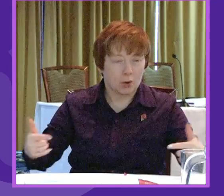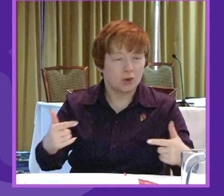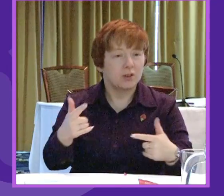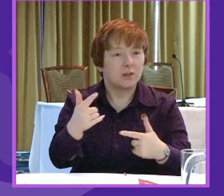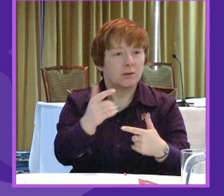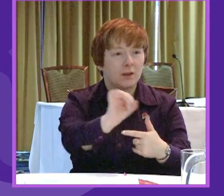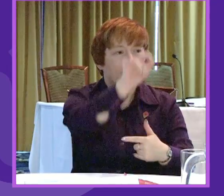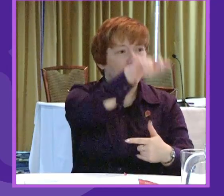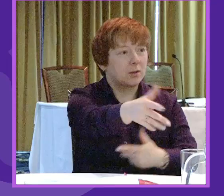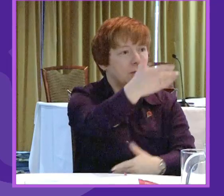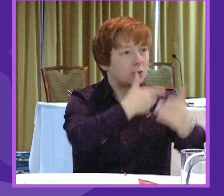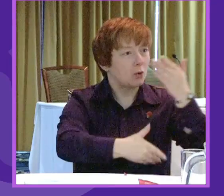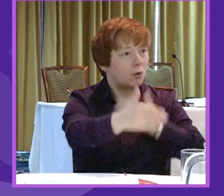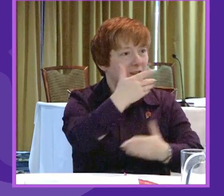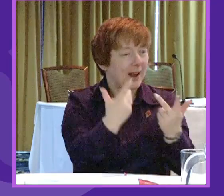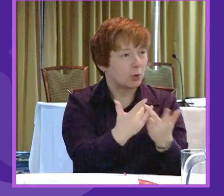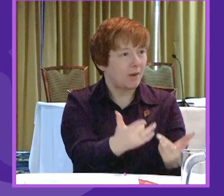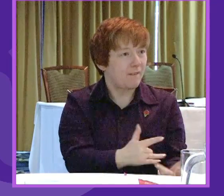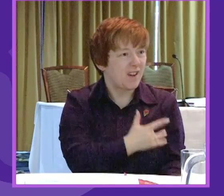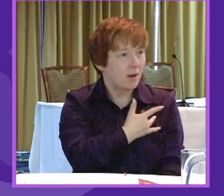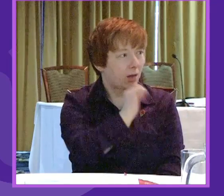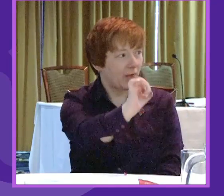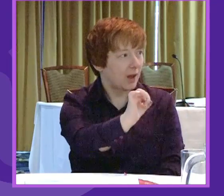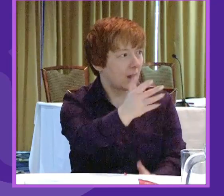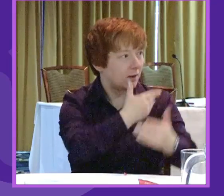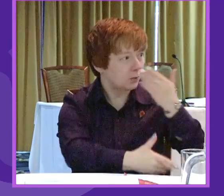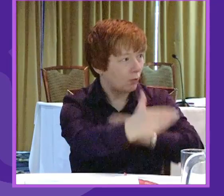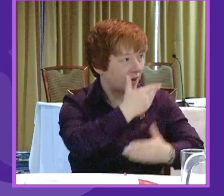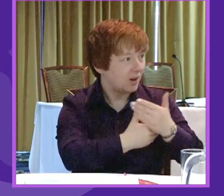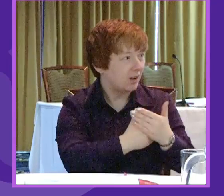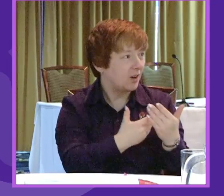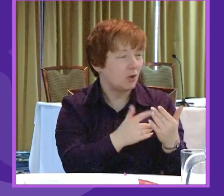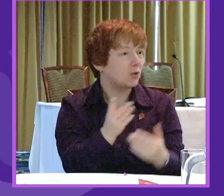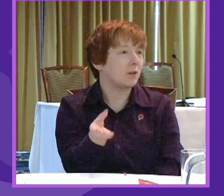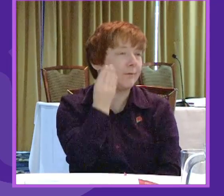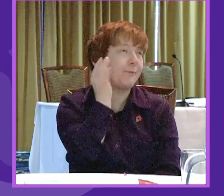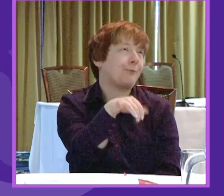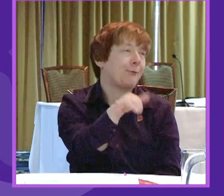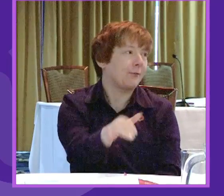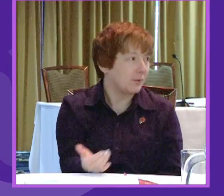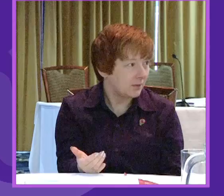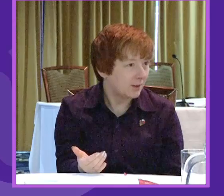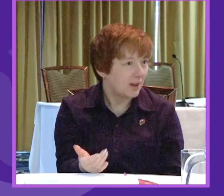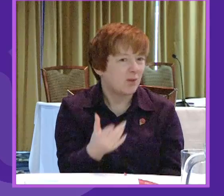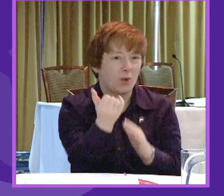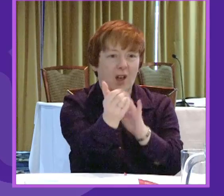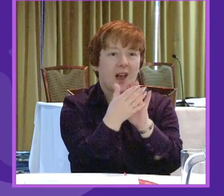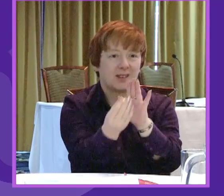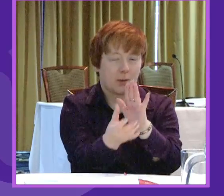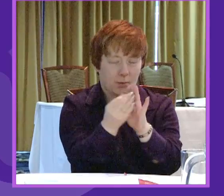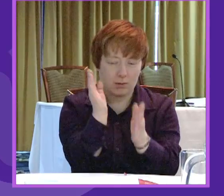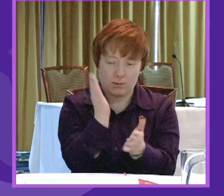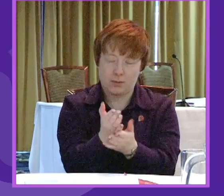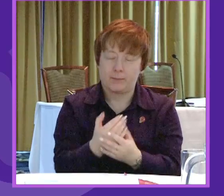feel people's stories, which is different, I think, to hearing things. I think it's how we really feel it. I'll give you an example of that.